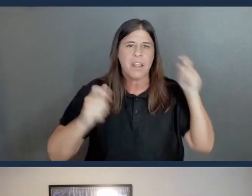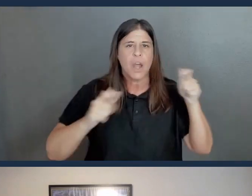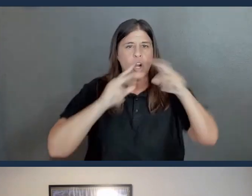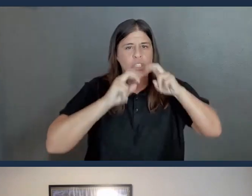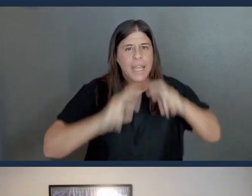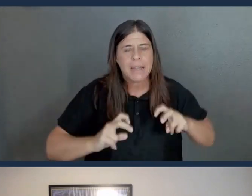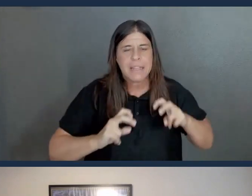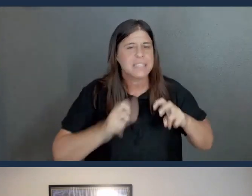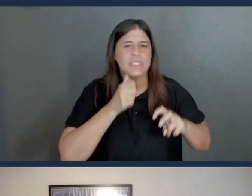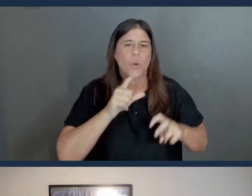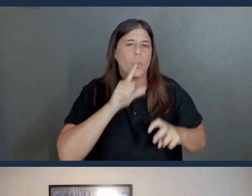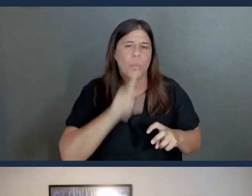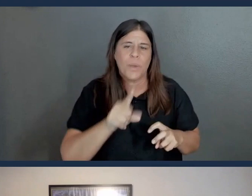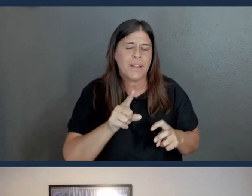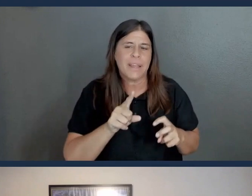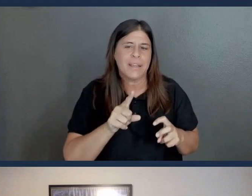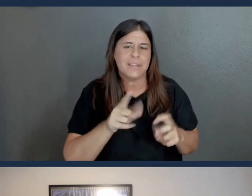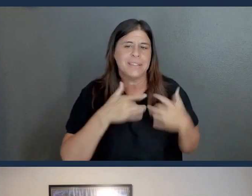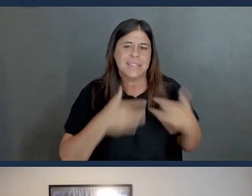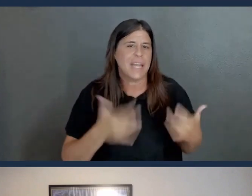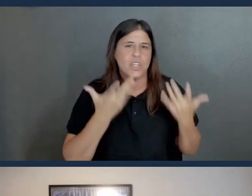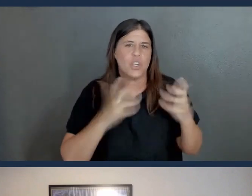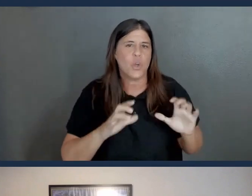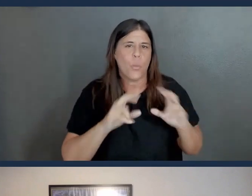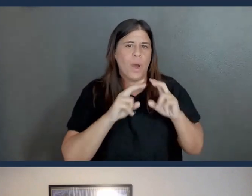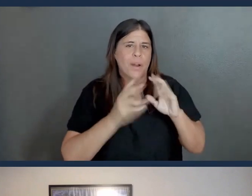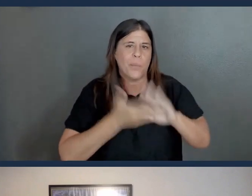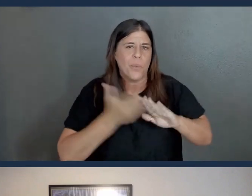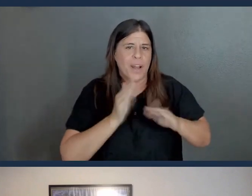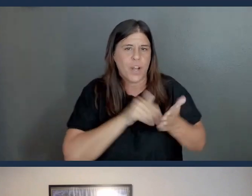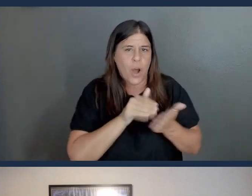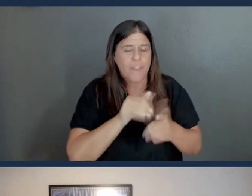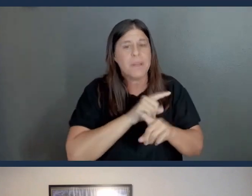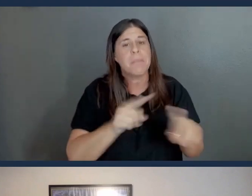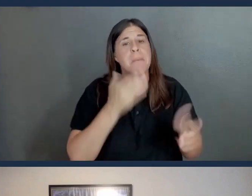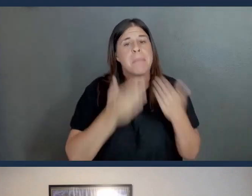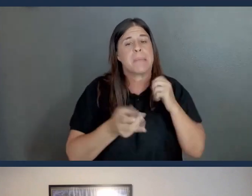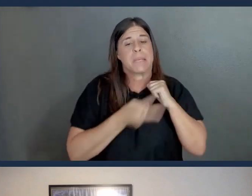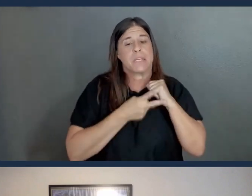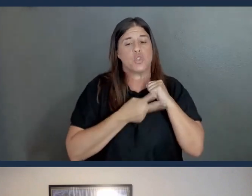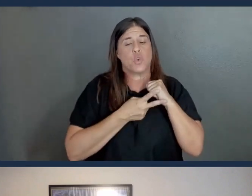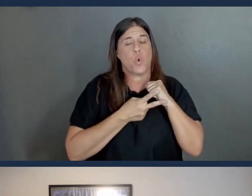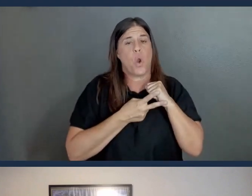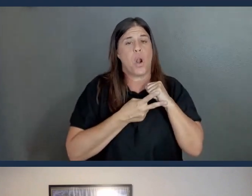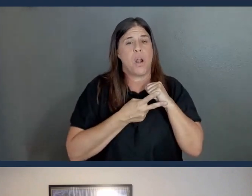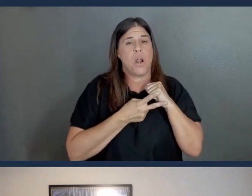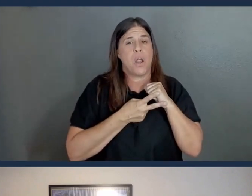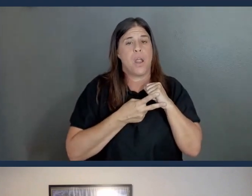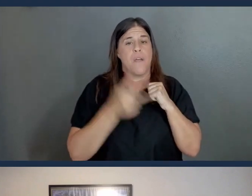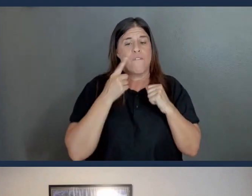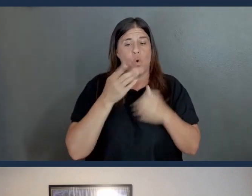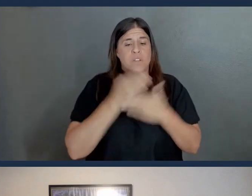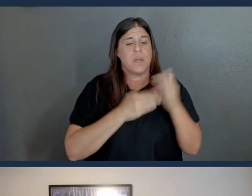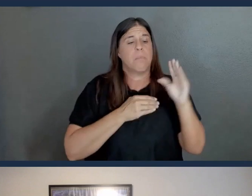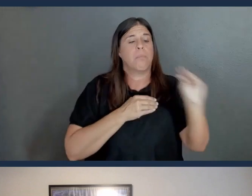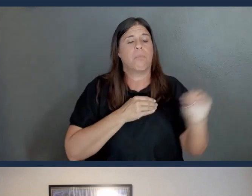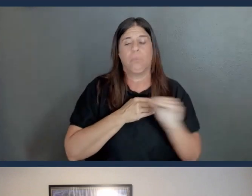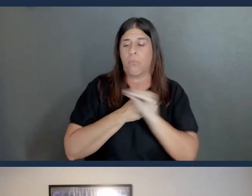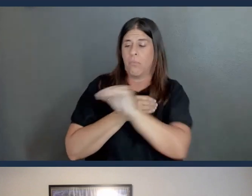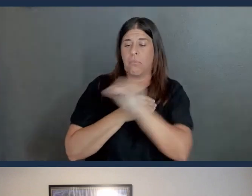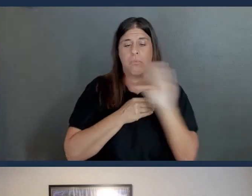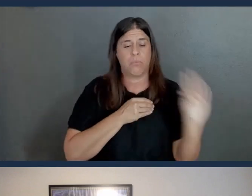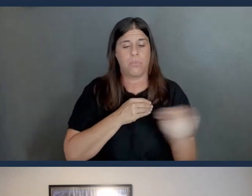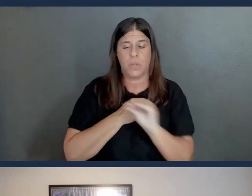don't usually always want to run very frequently, but you might want to store and augment those results back into your graph to be able to use those